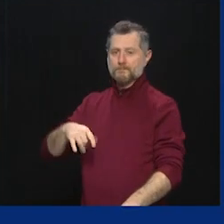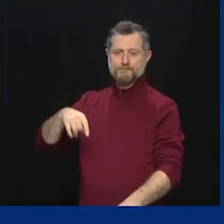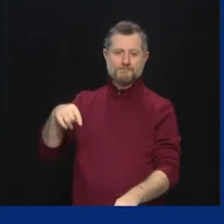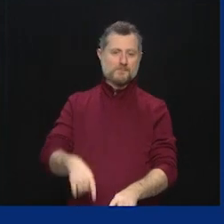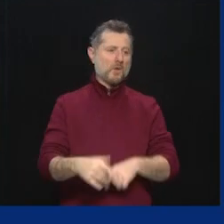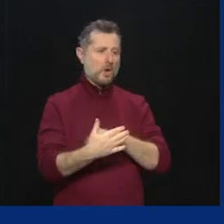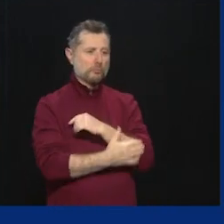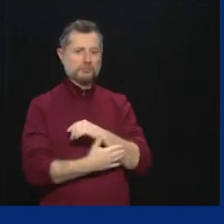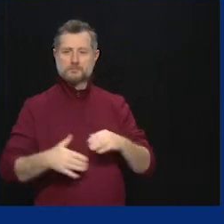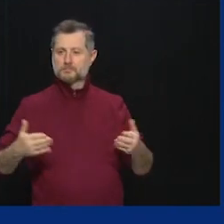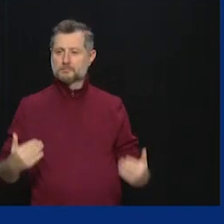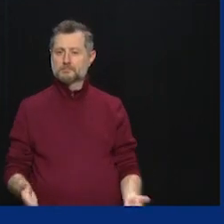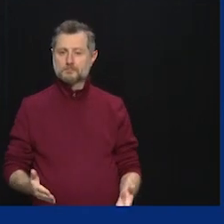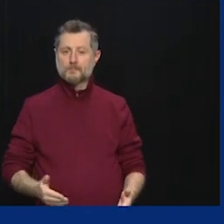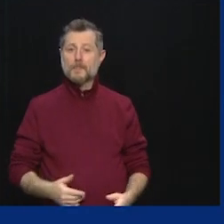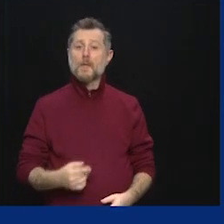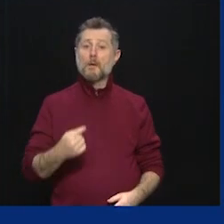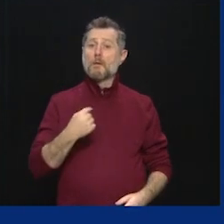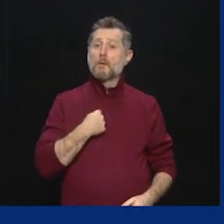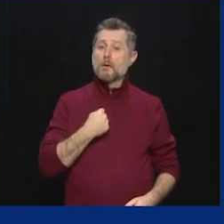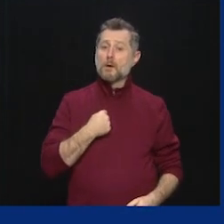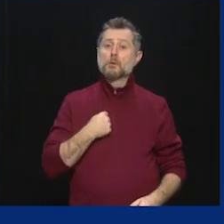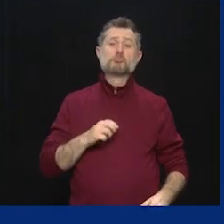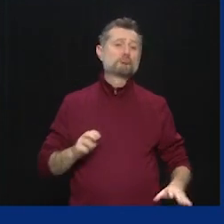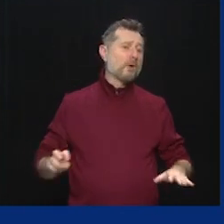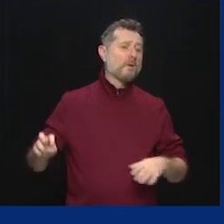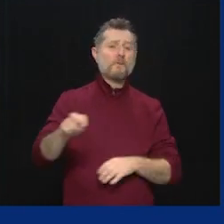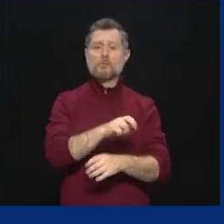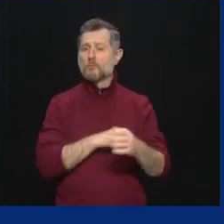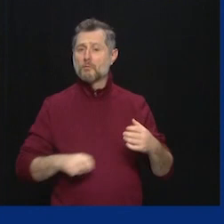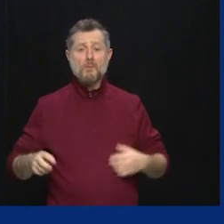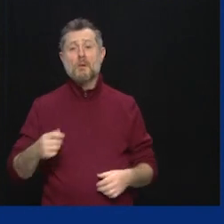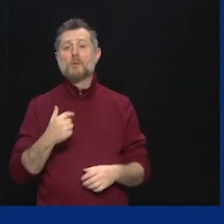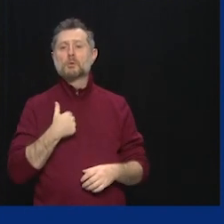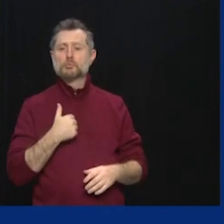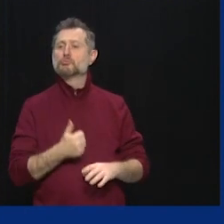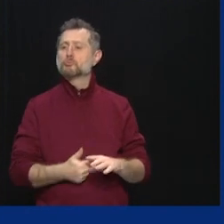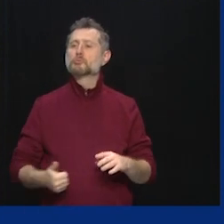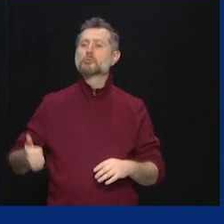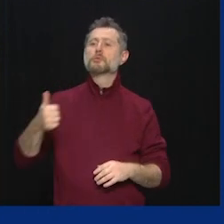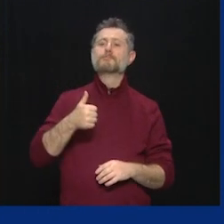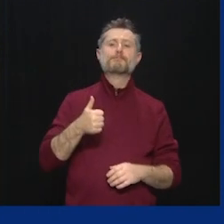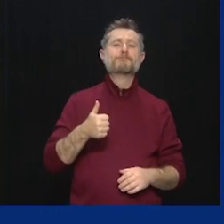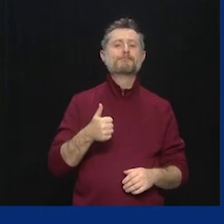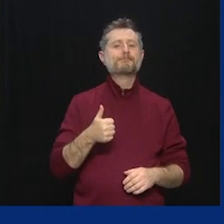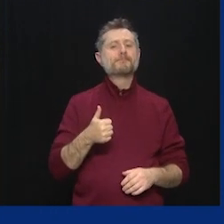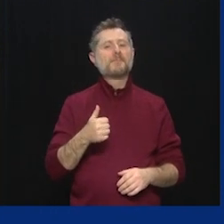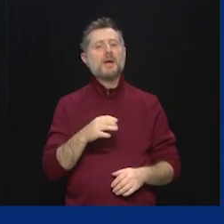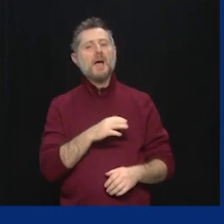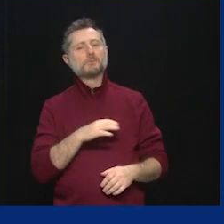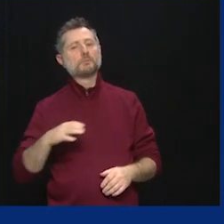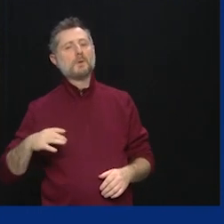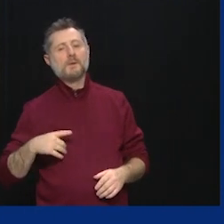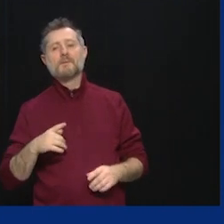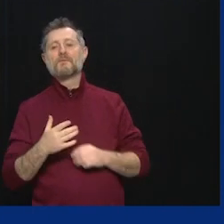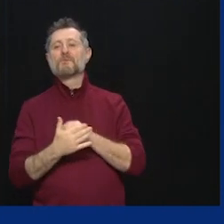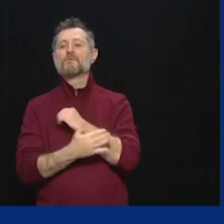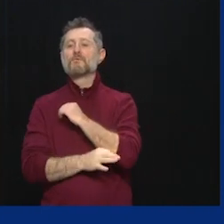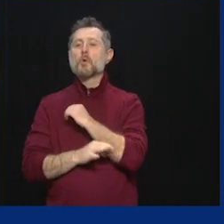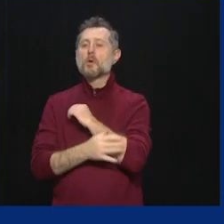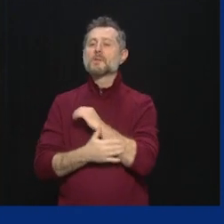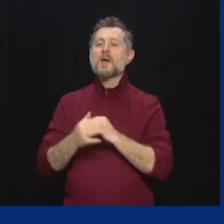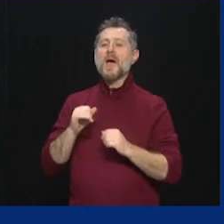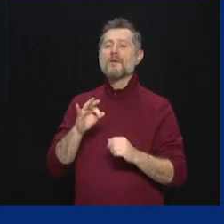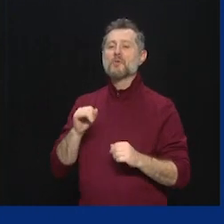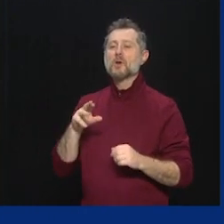run around the world as chair of the House Foreign Affairs Committee. But I can tell you, no